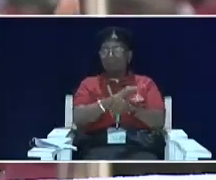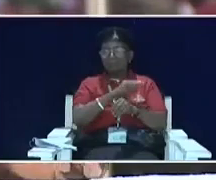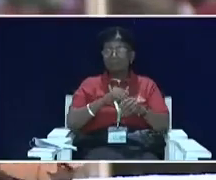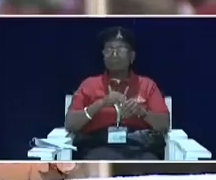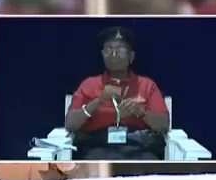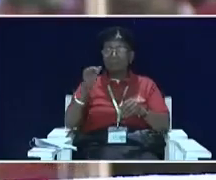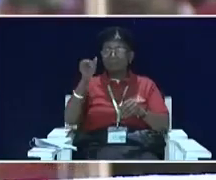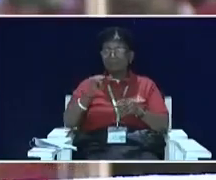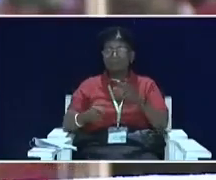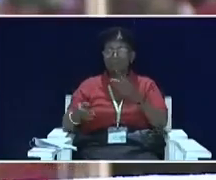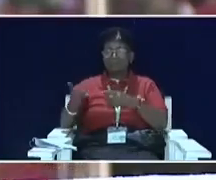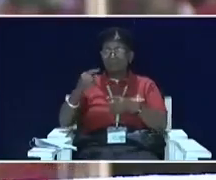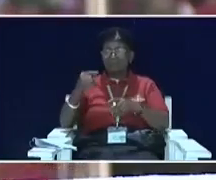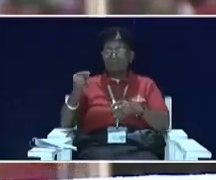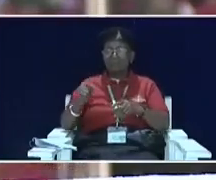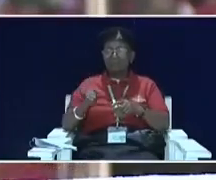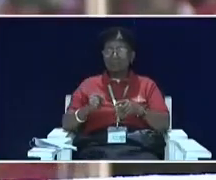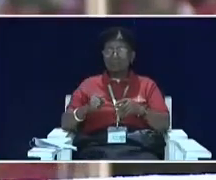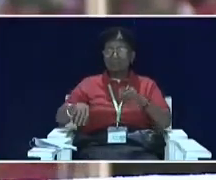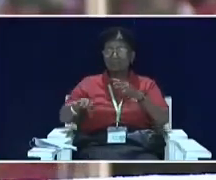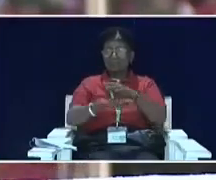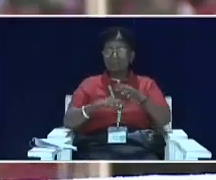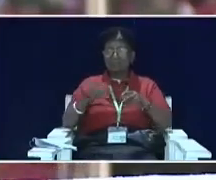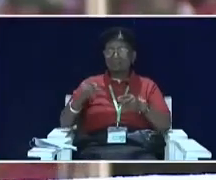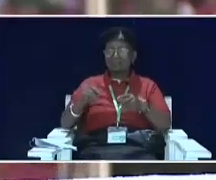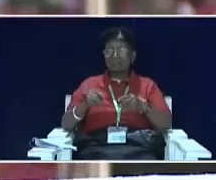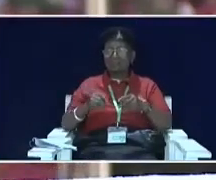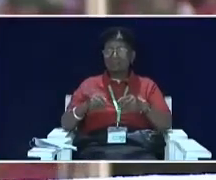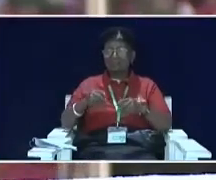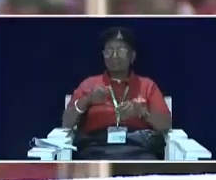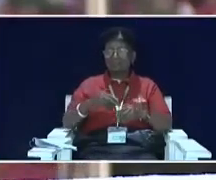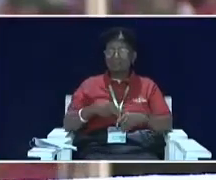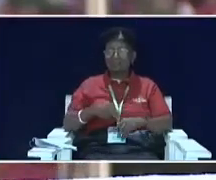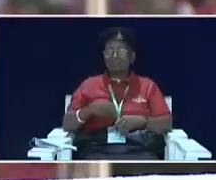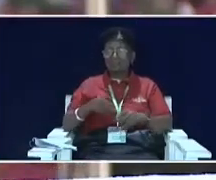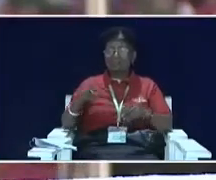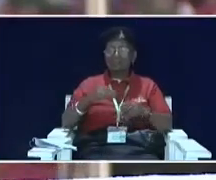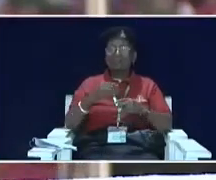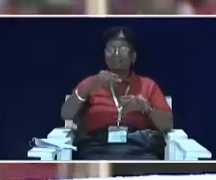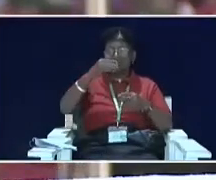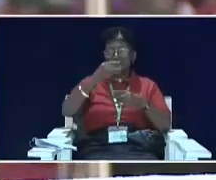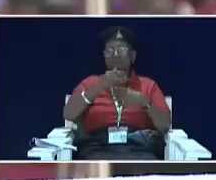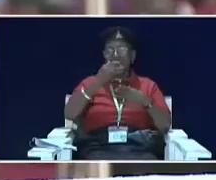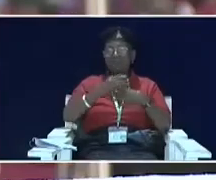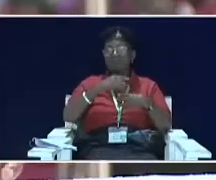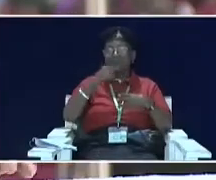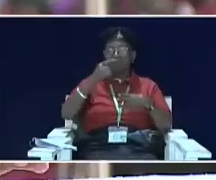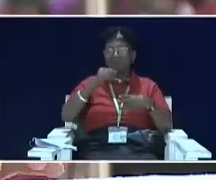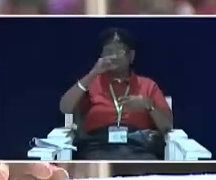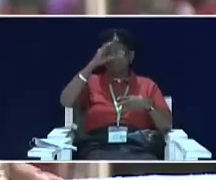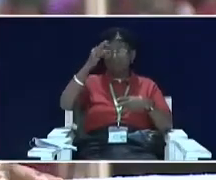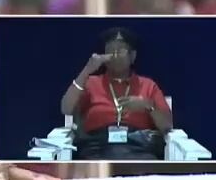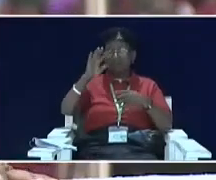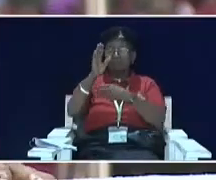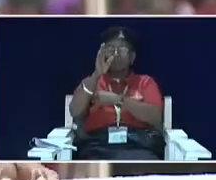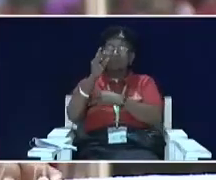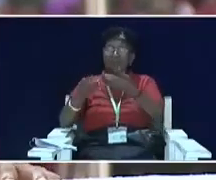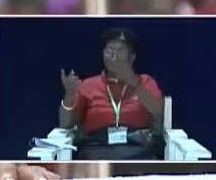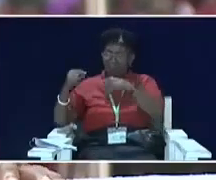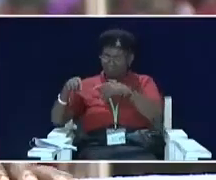And they came to the bottom of the hill and looked up and said, "Man of God, come down. You are under arrest."